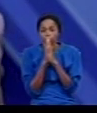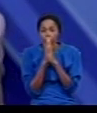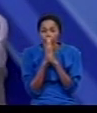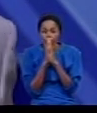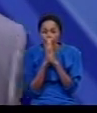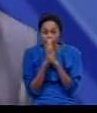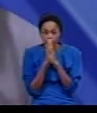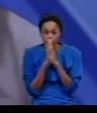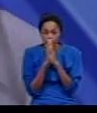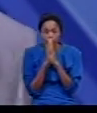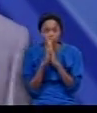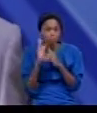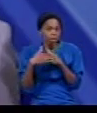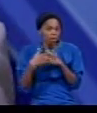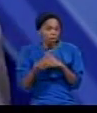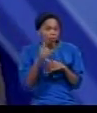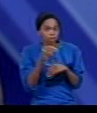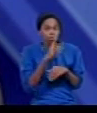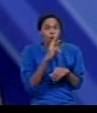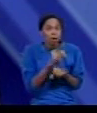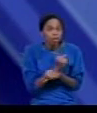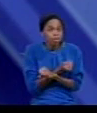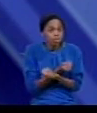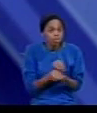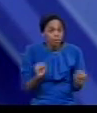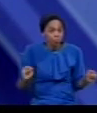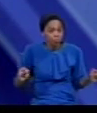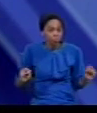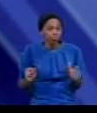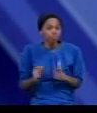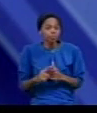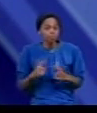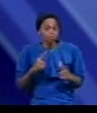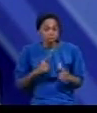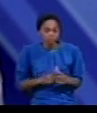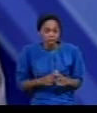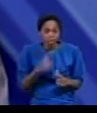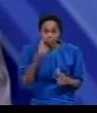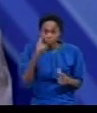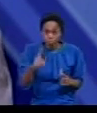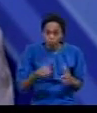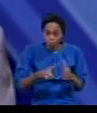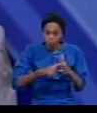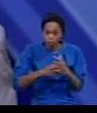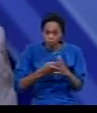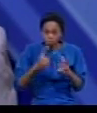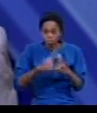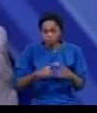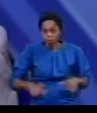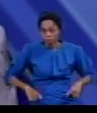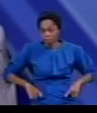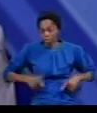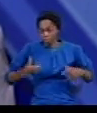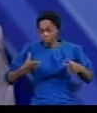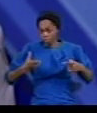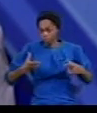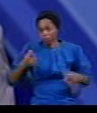After you are justified, then we need to live the life of Christ,